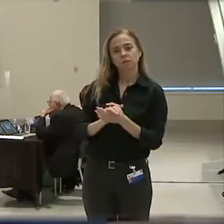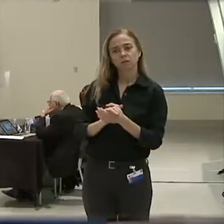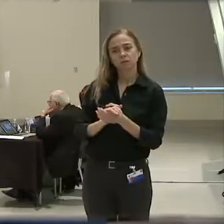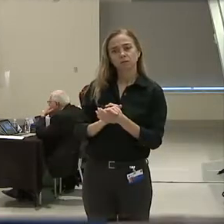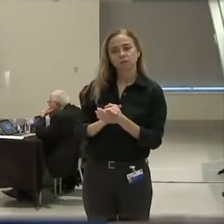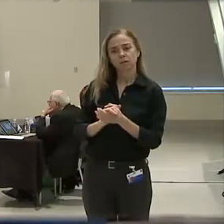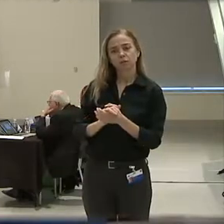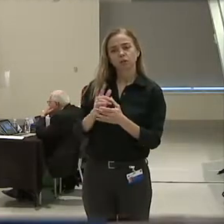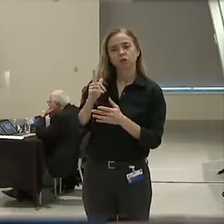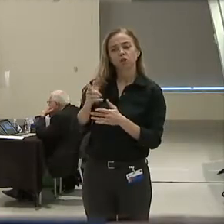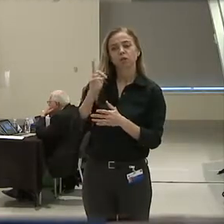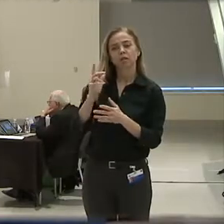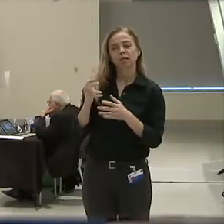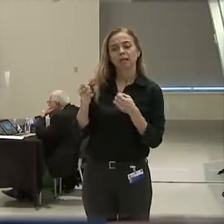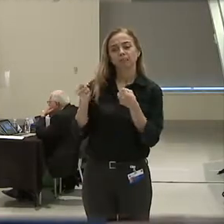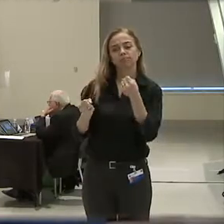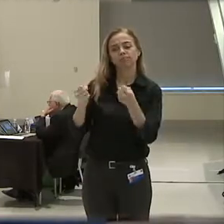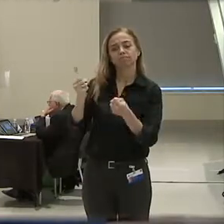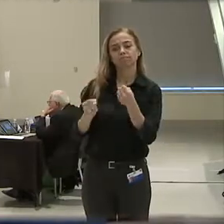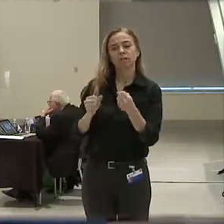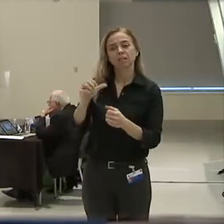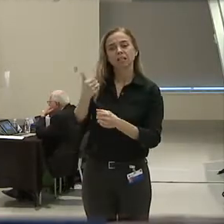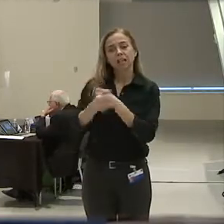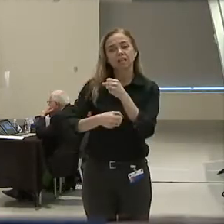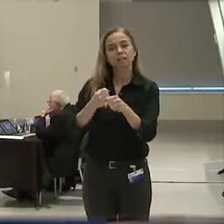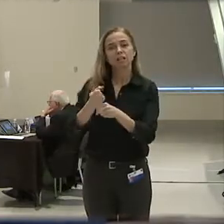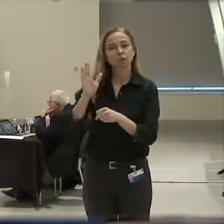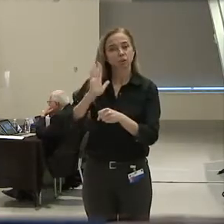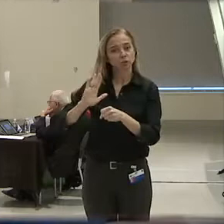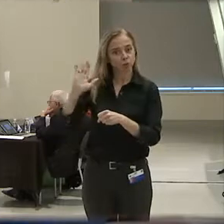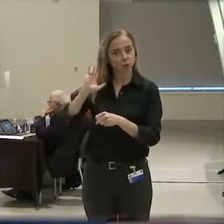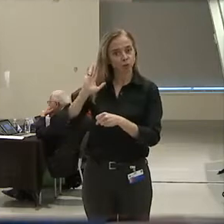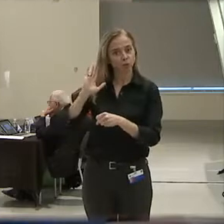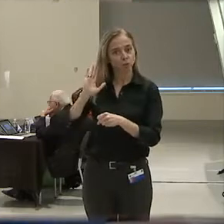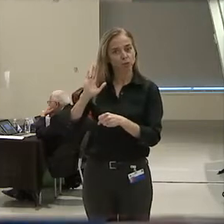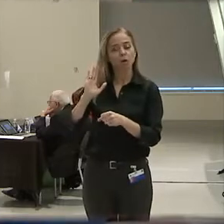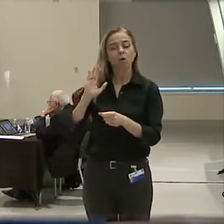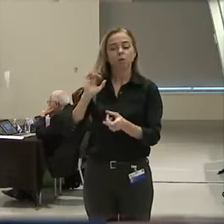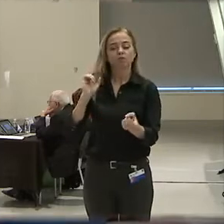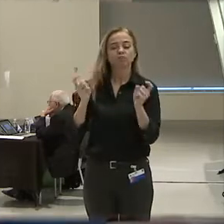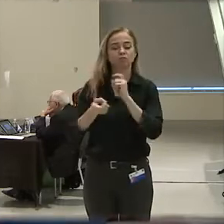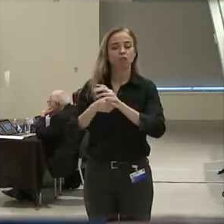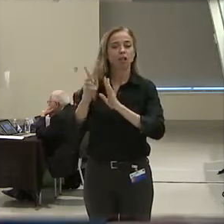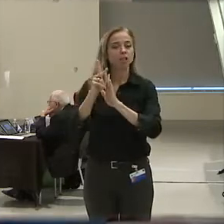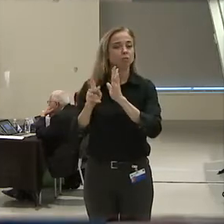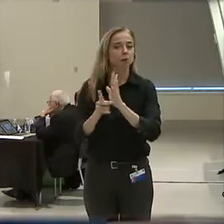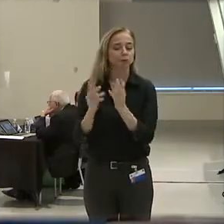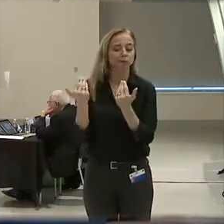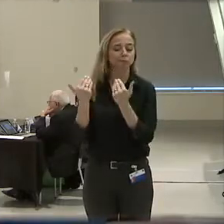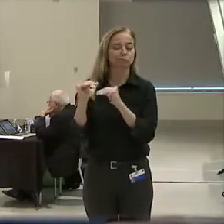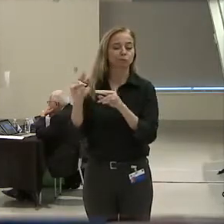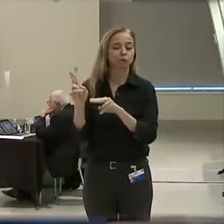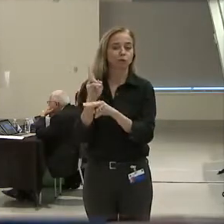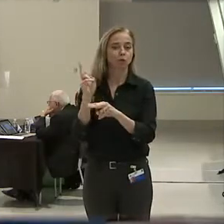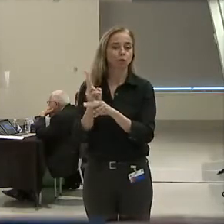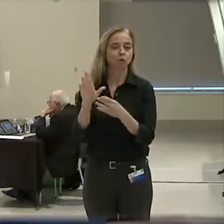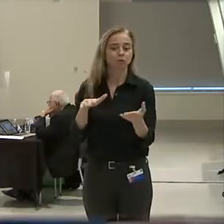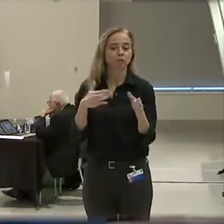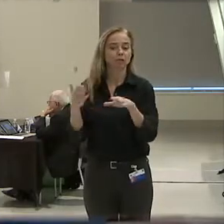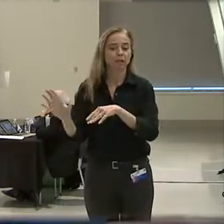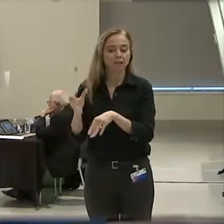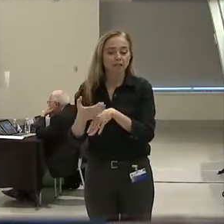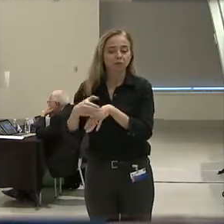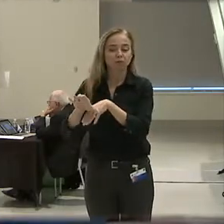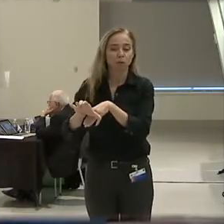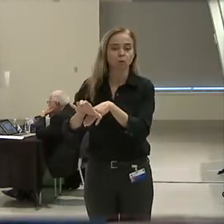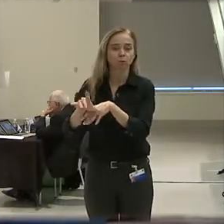vehicles. 10 years ago, when the Los Angeles Police Department changed its policy and restricted the use of deadly force as it relates